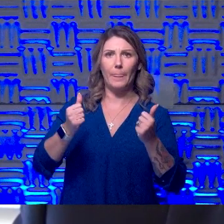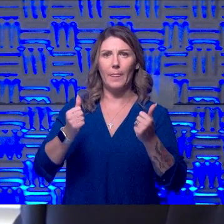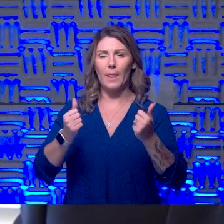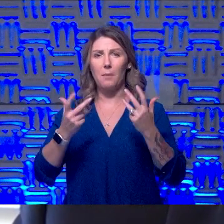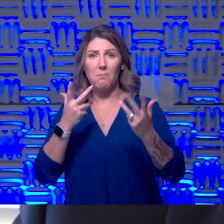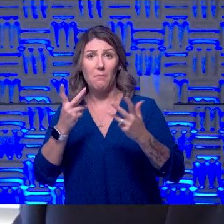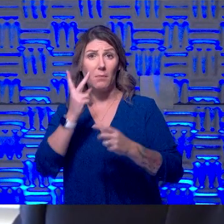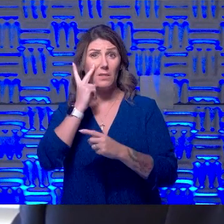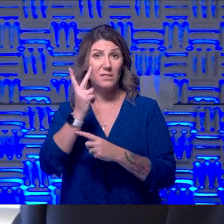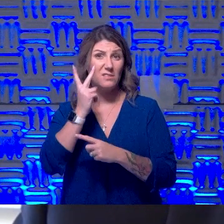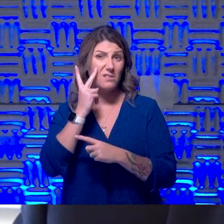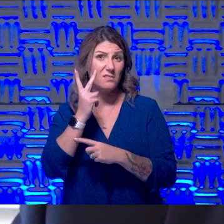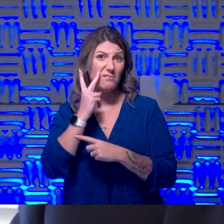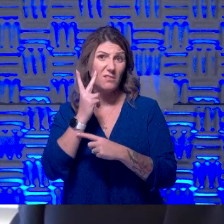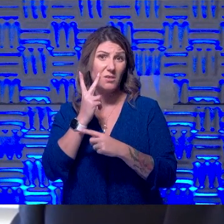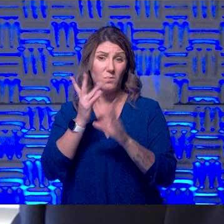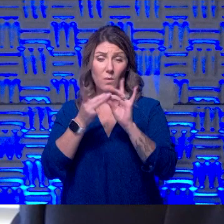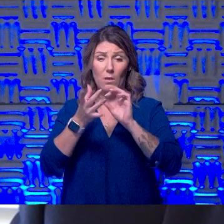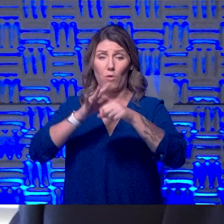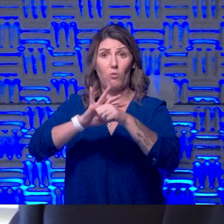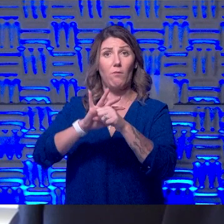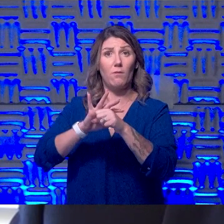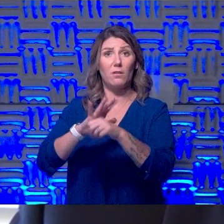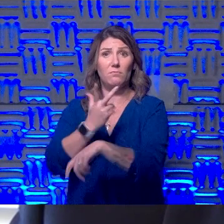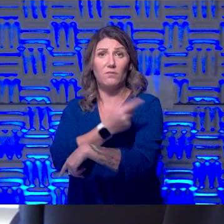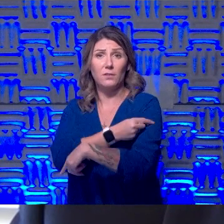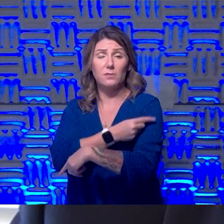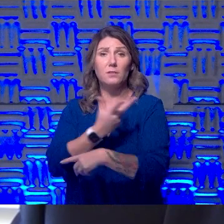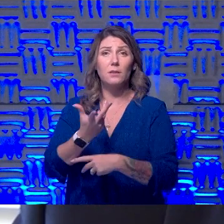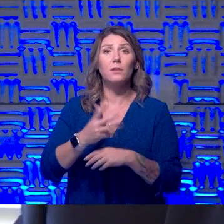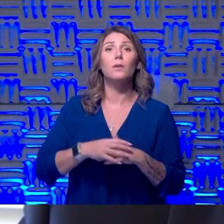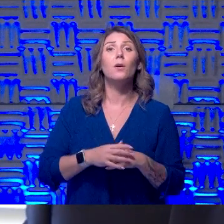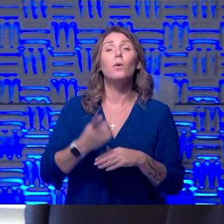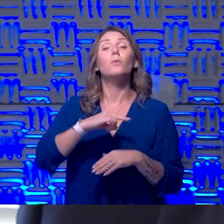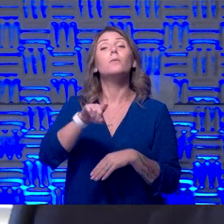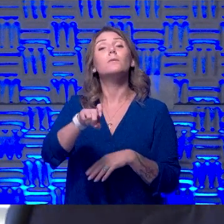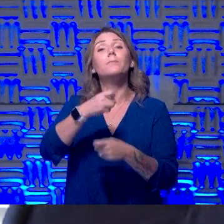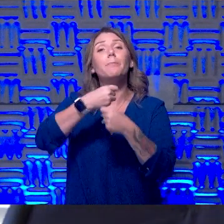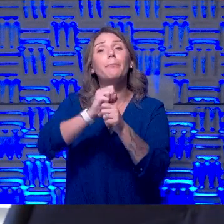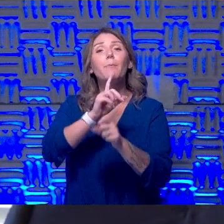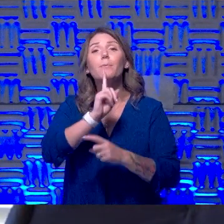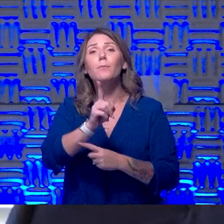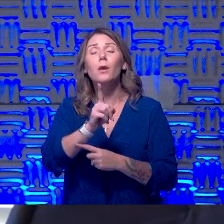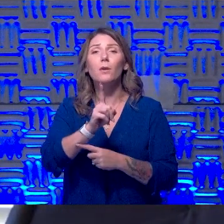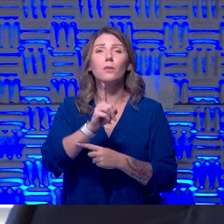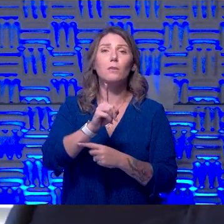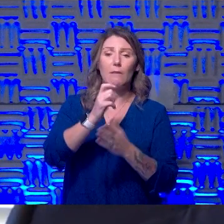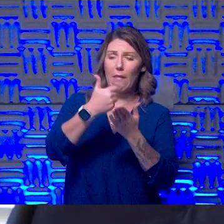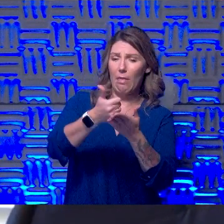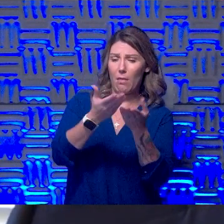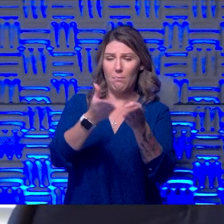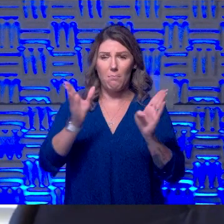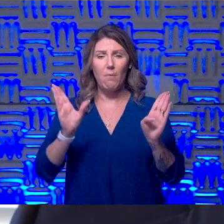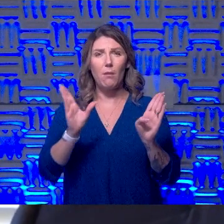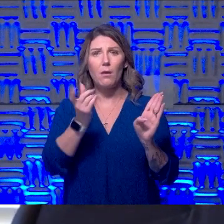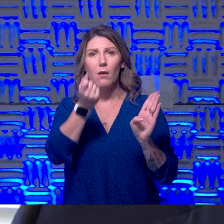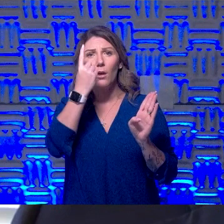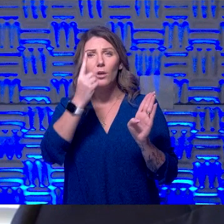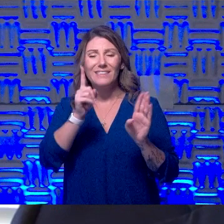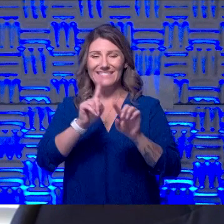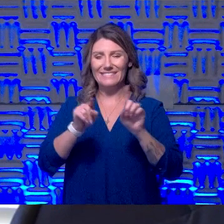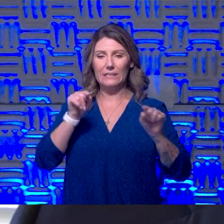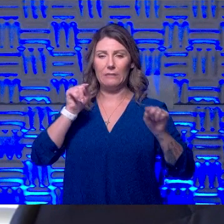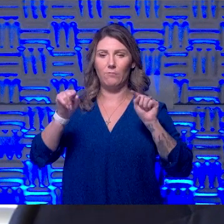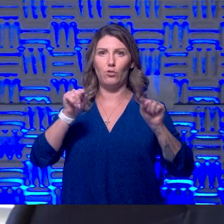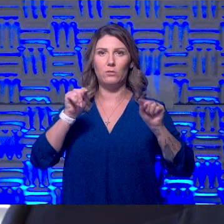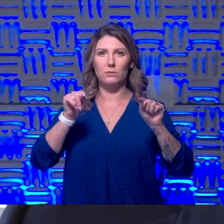see ultimately with COVID-19 vaccine? And we just need to make sure that we help the public understand the difference between